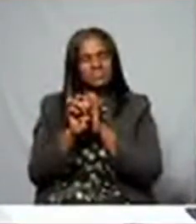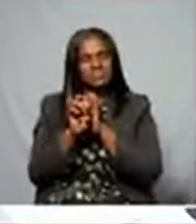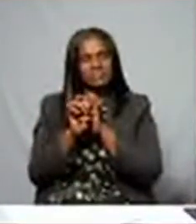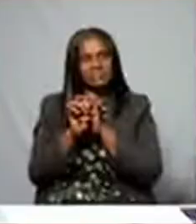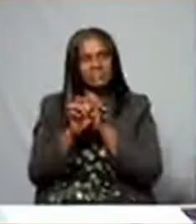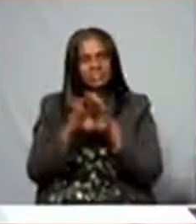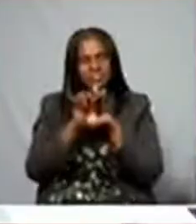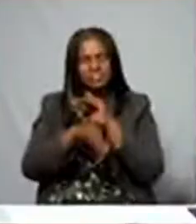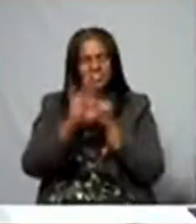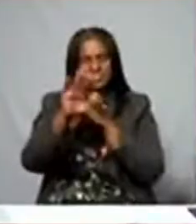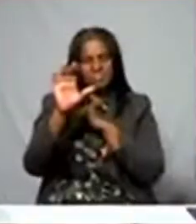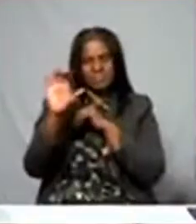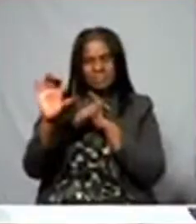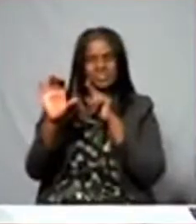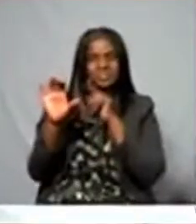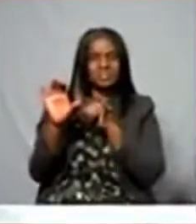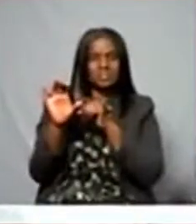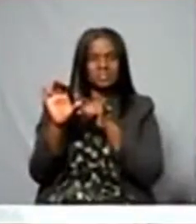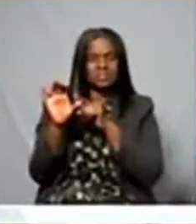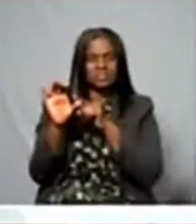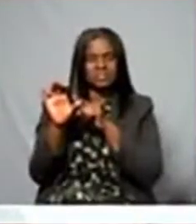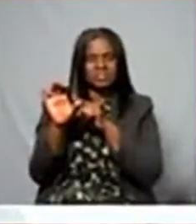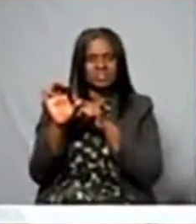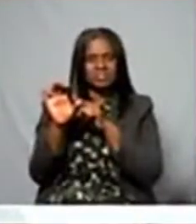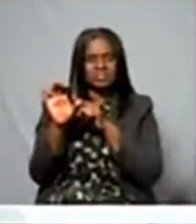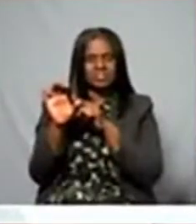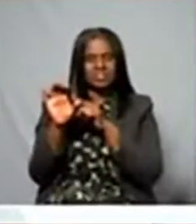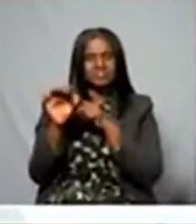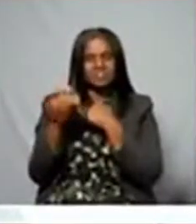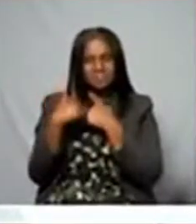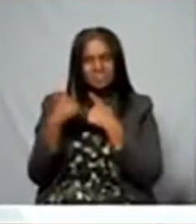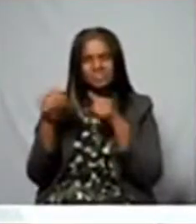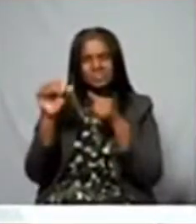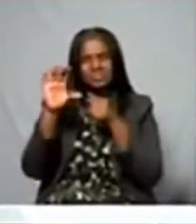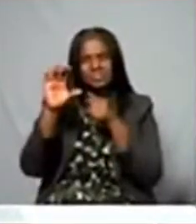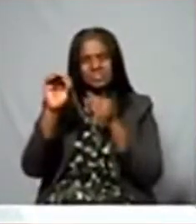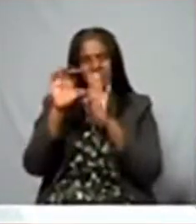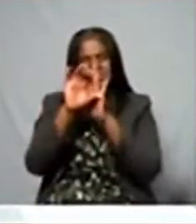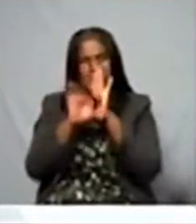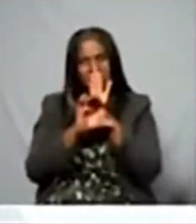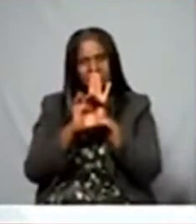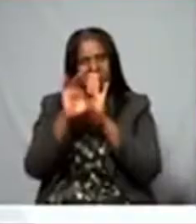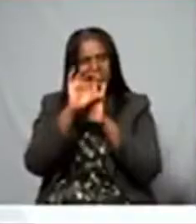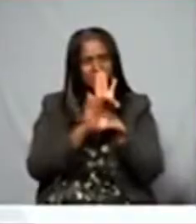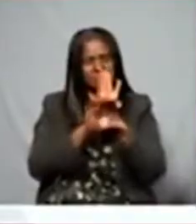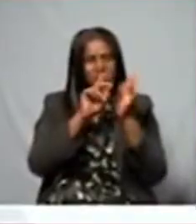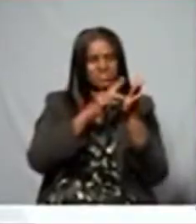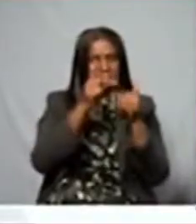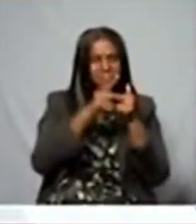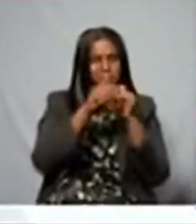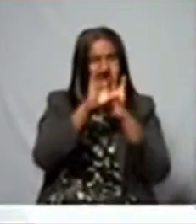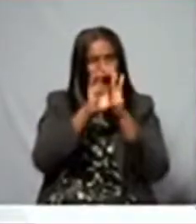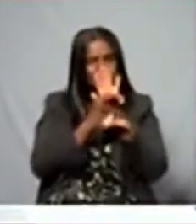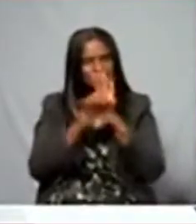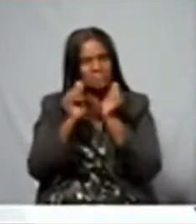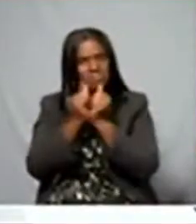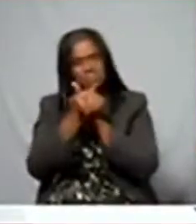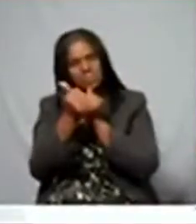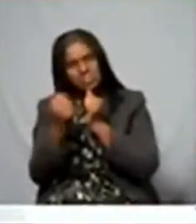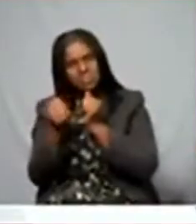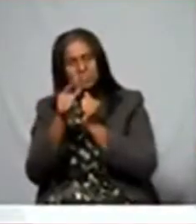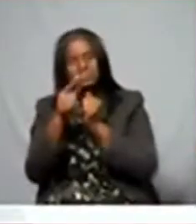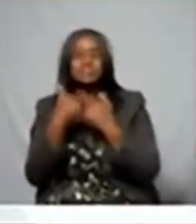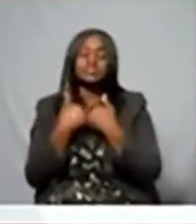under your statement C, there are those codes, isn't it? The project program codes and the like. You